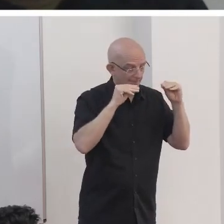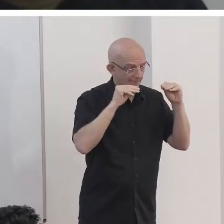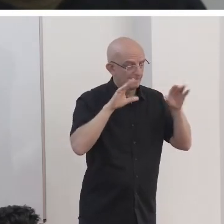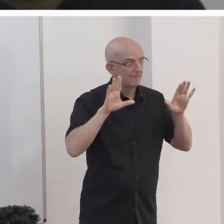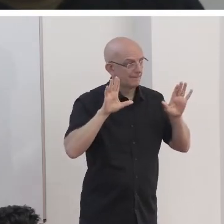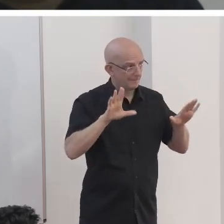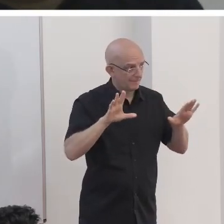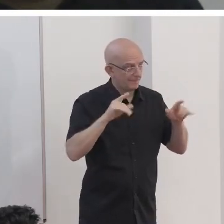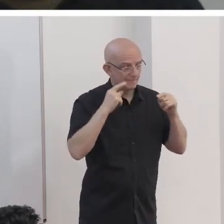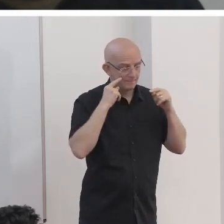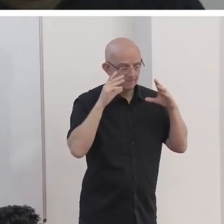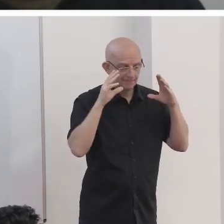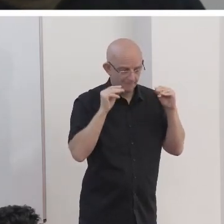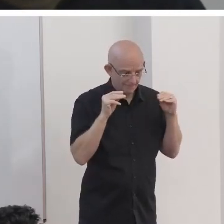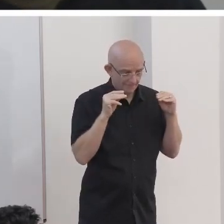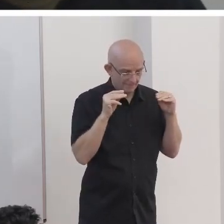Hold for a while